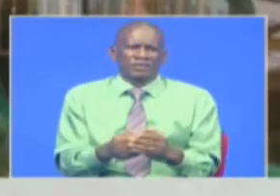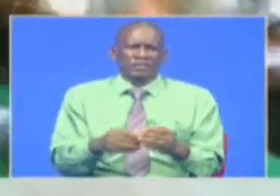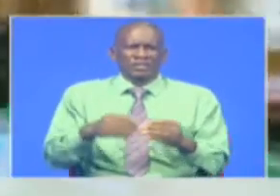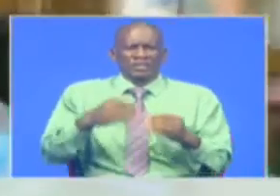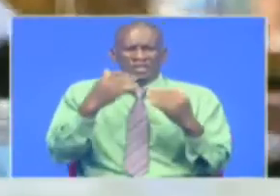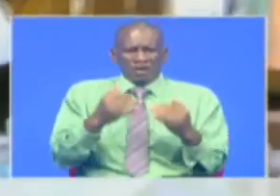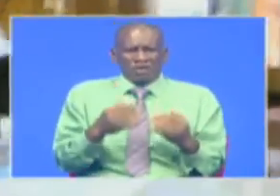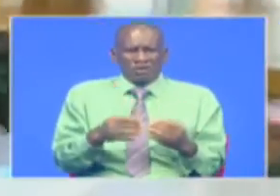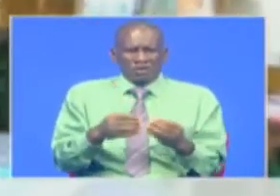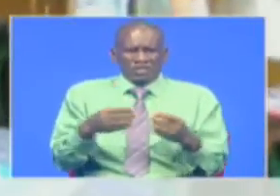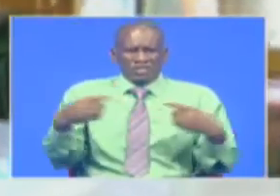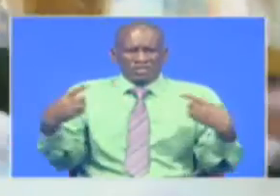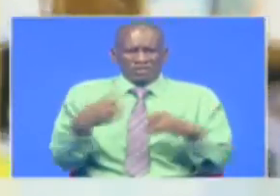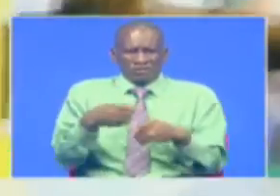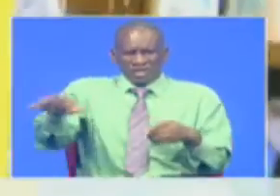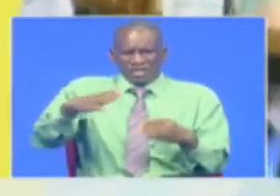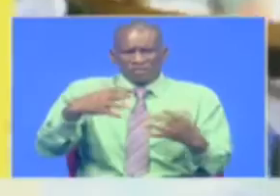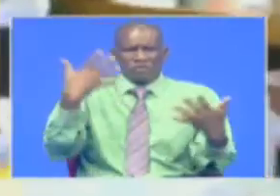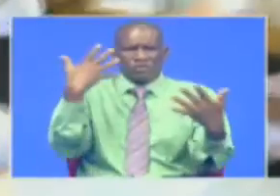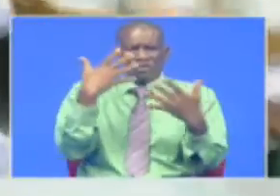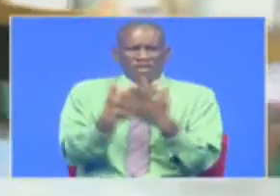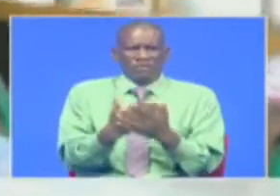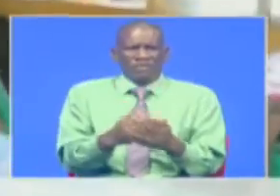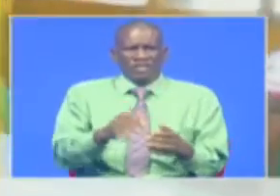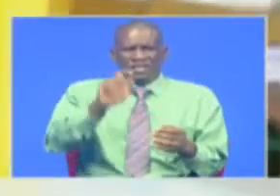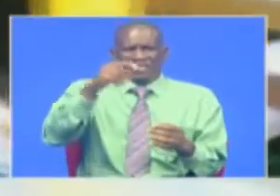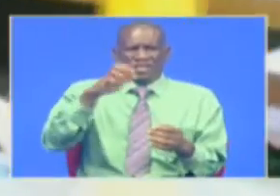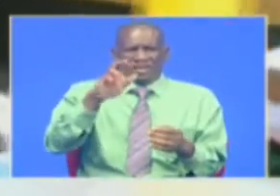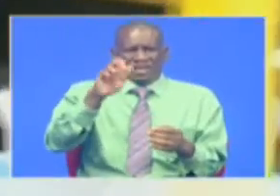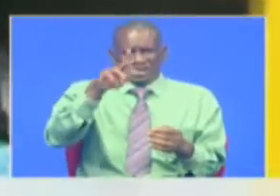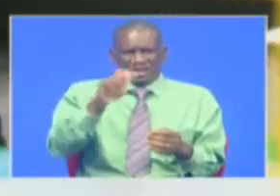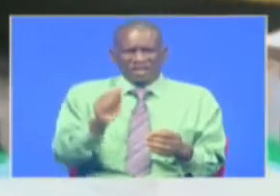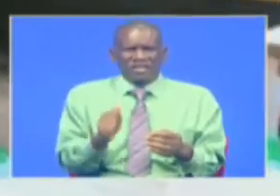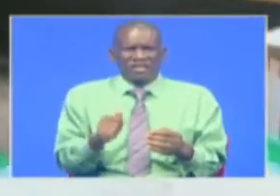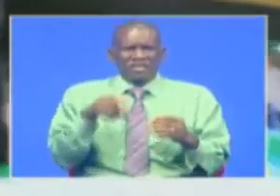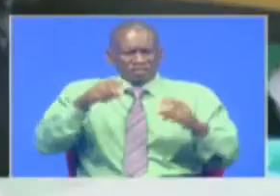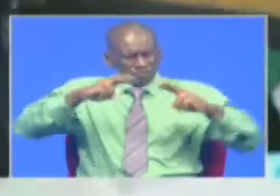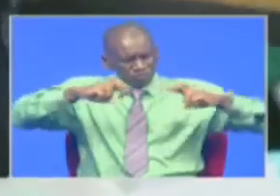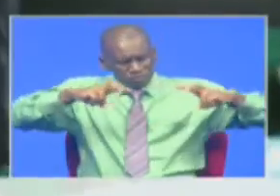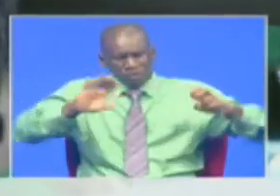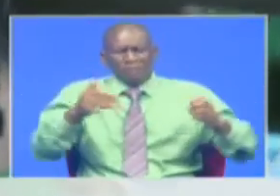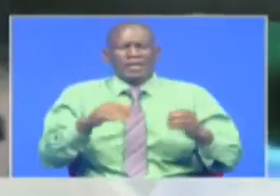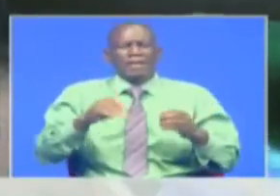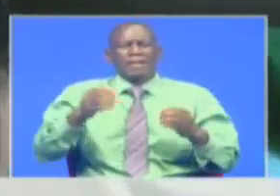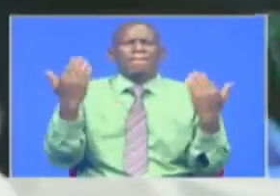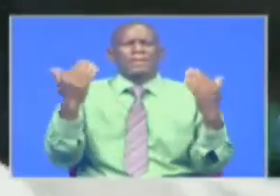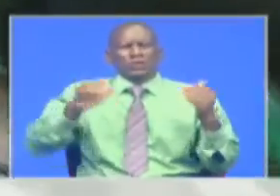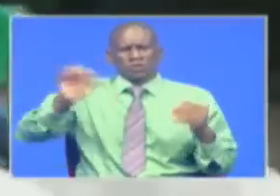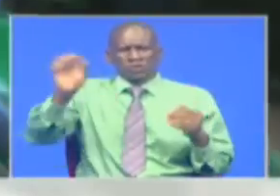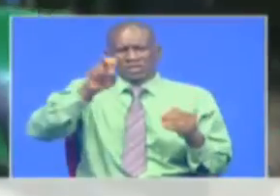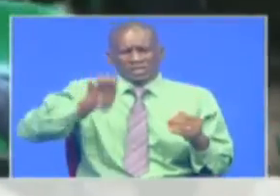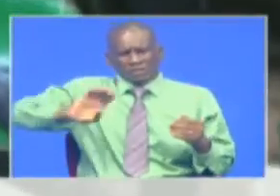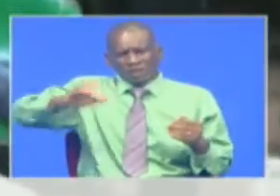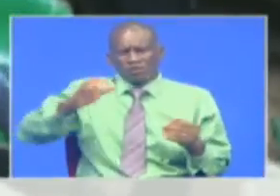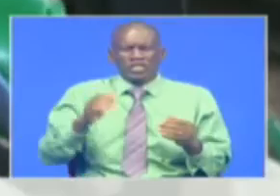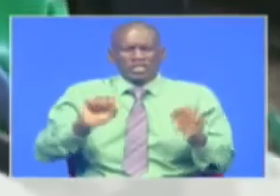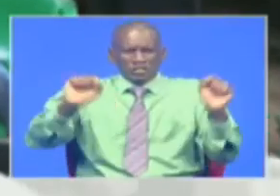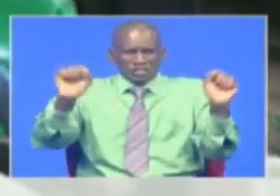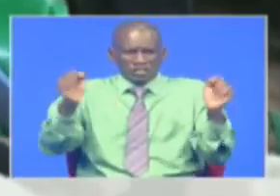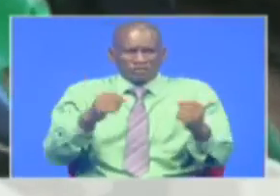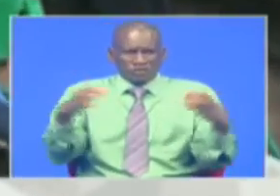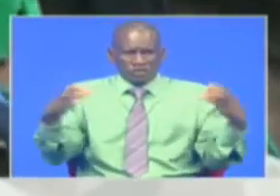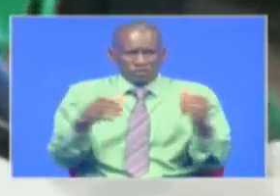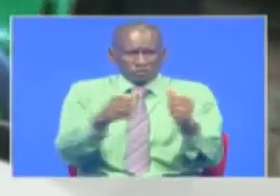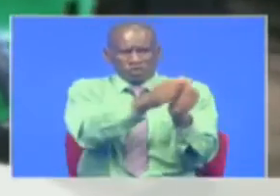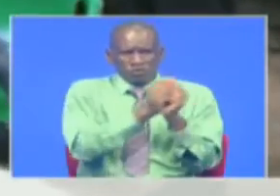raid. In Tharaka Nithi, an exercise led by Meru Sub-County COVID-19 rescue team, along with the